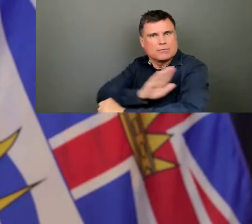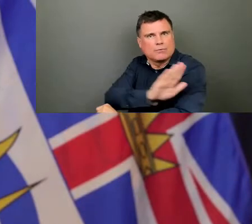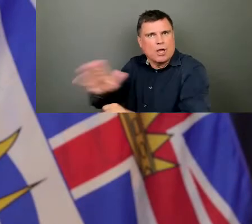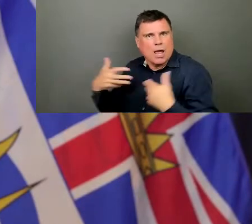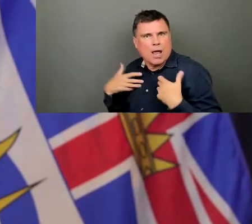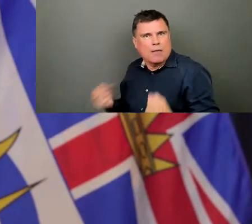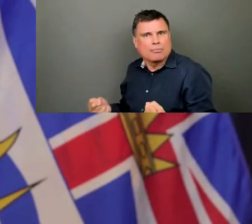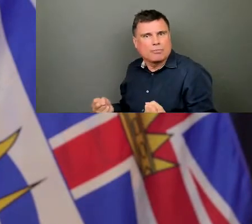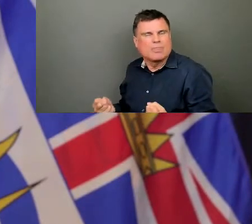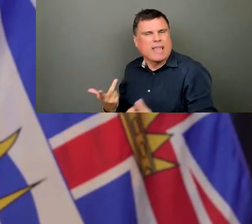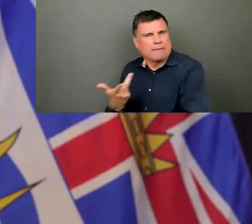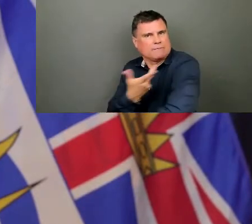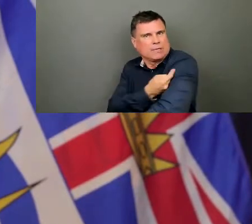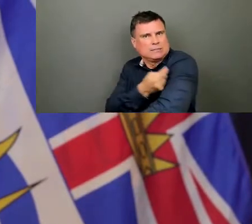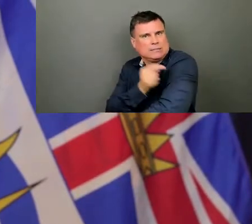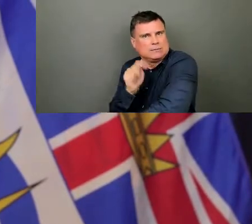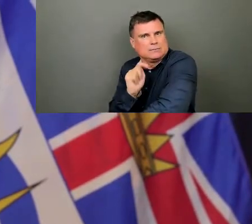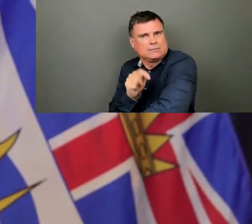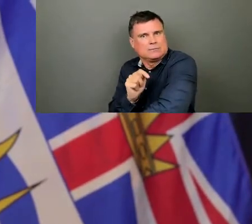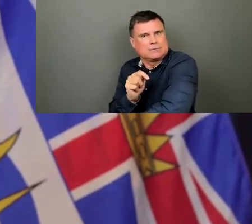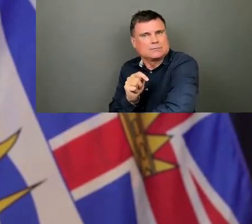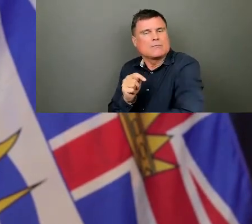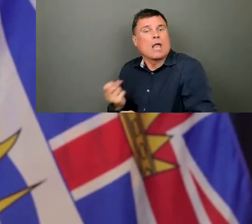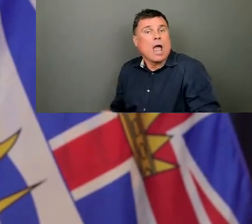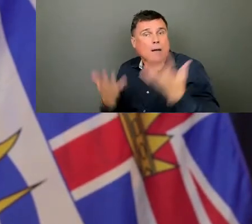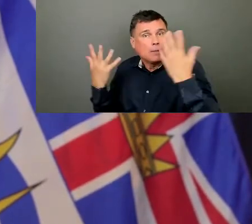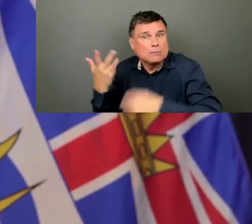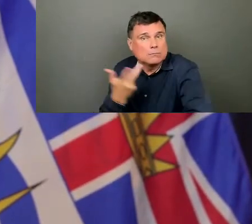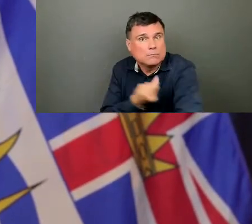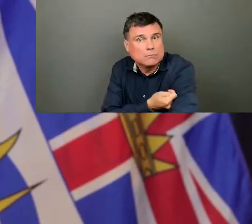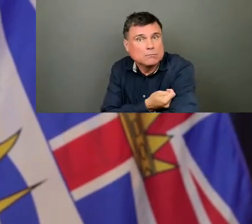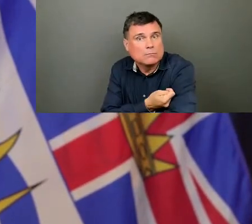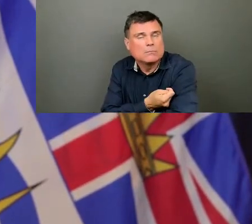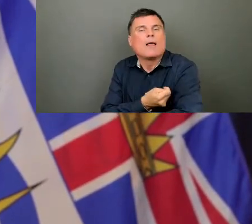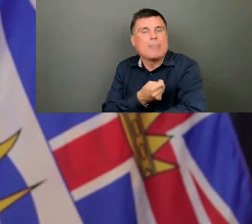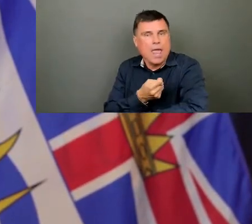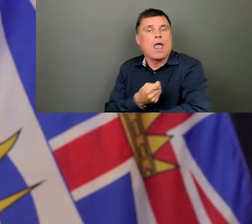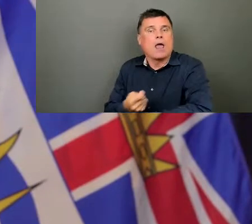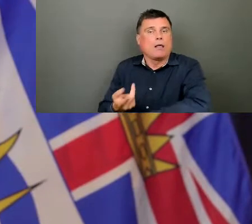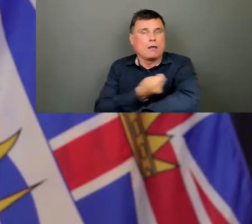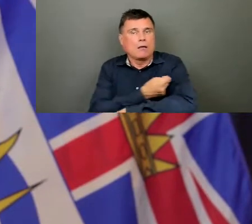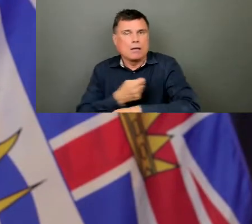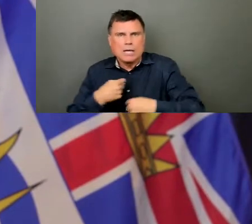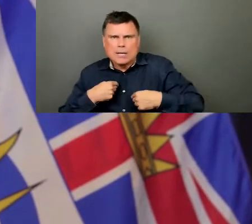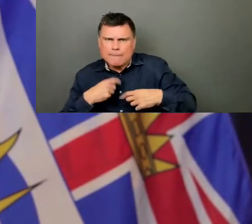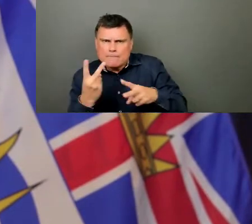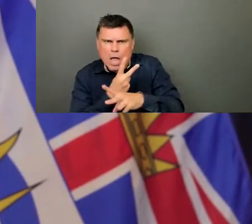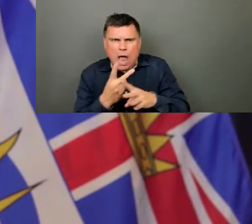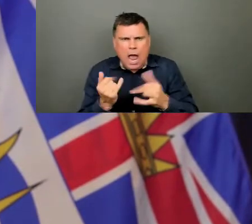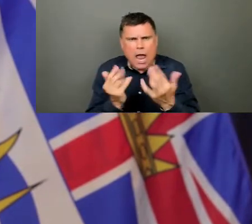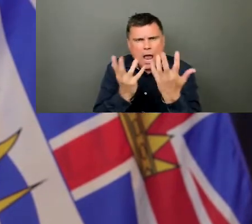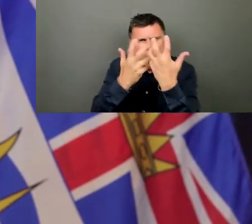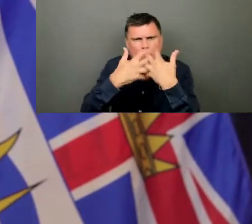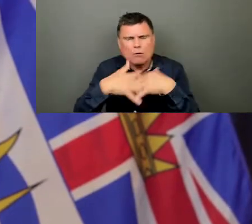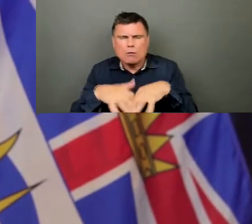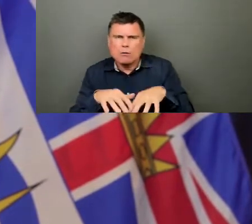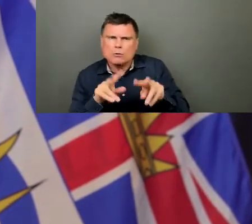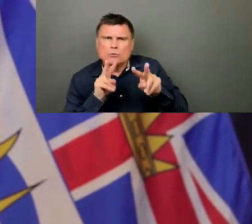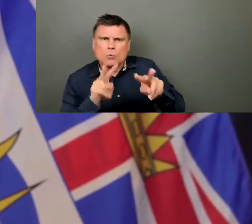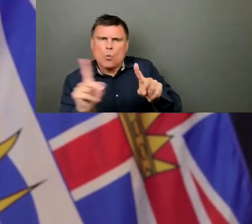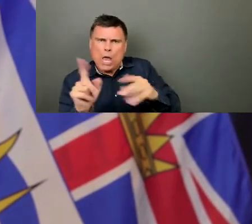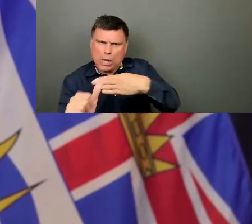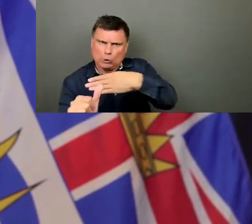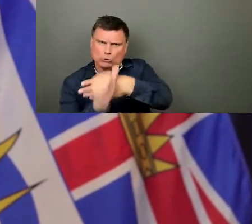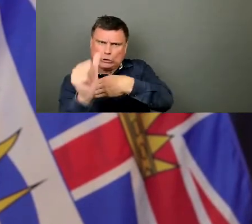I am comforted that we have very high levels of immunization in school staff. We want it to be 100%, and we're going to be